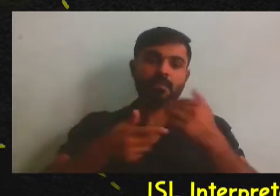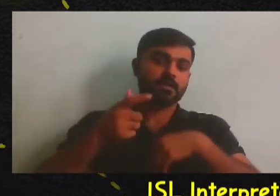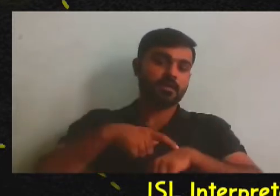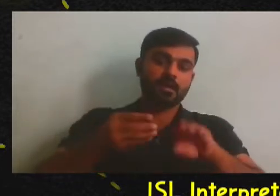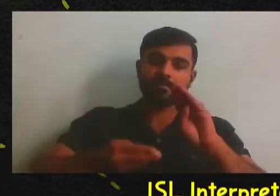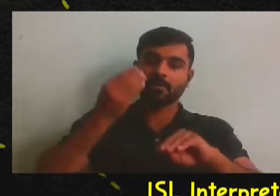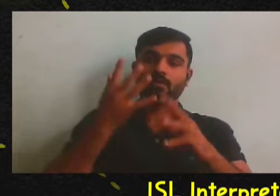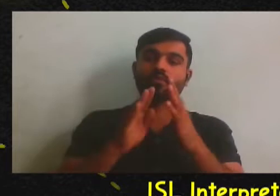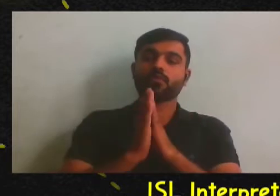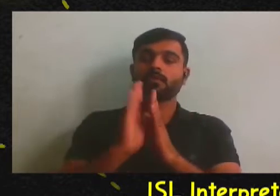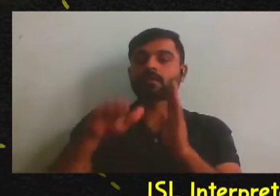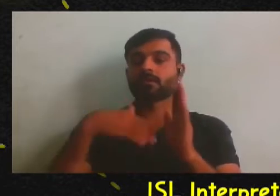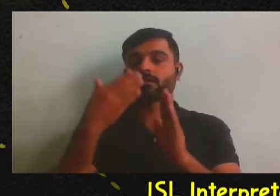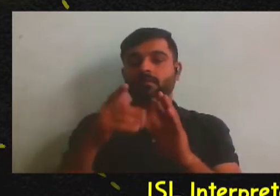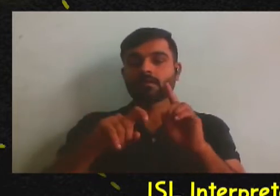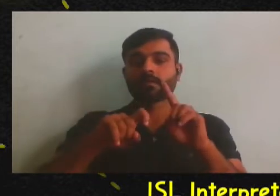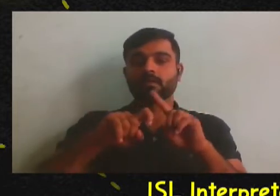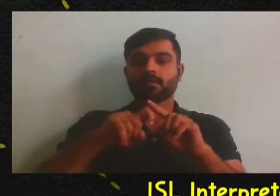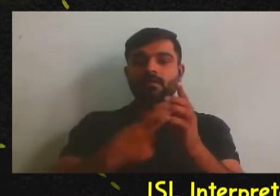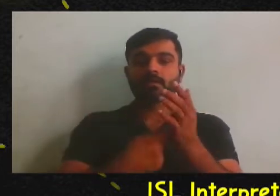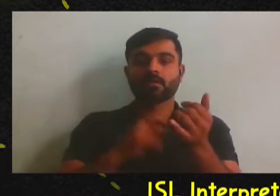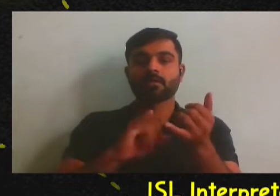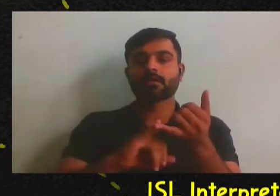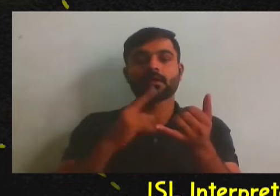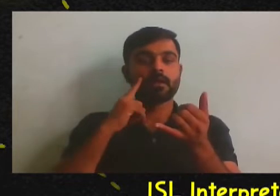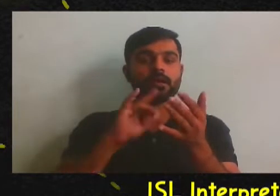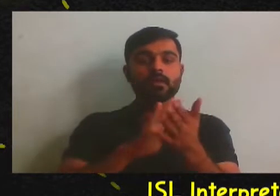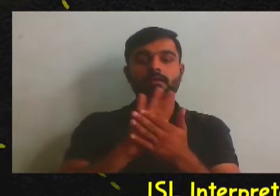time, I request Dr. Krishnamurthy to kick off this discussion.